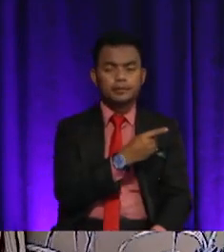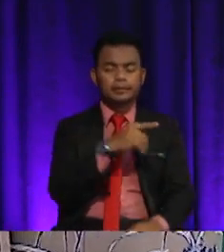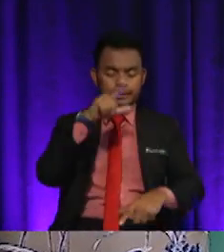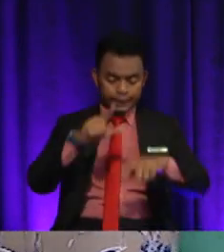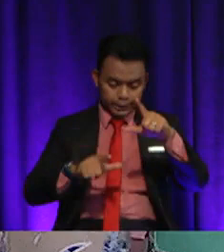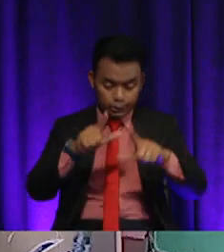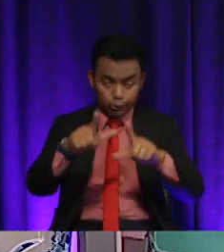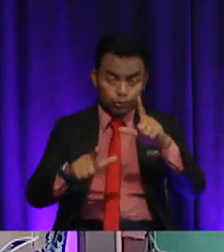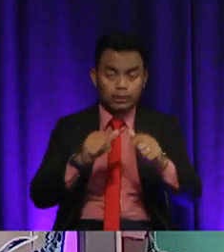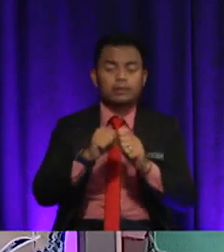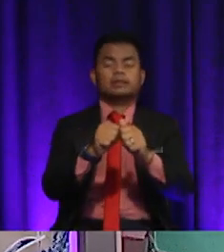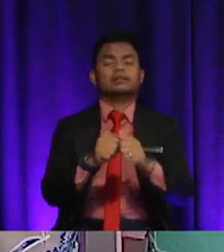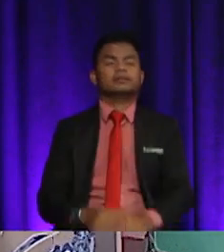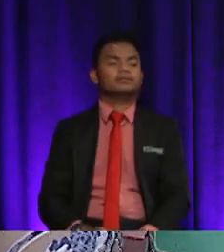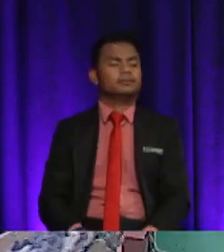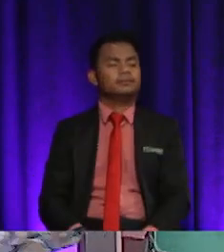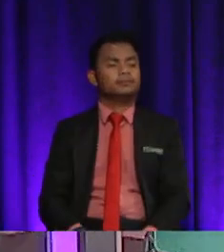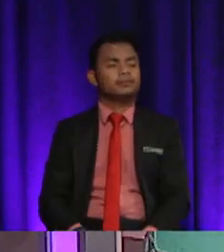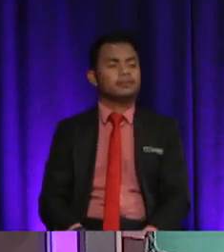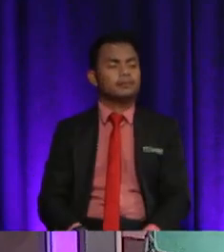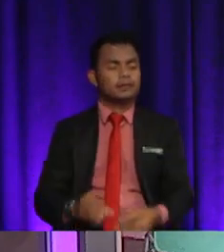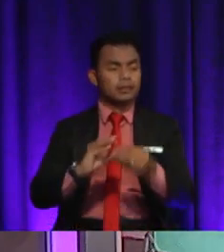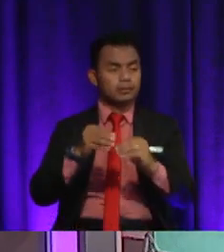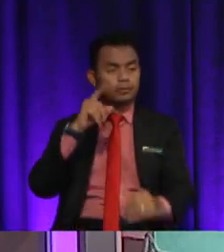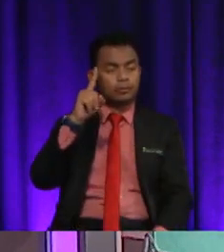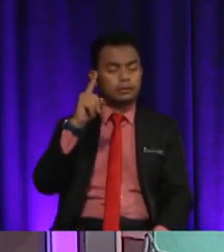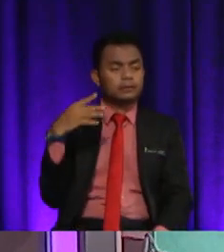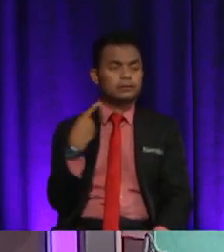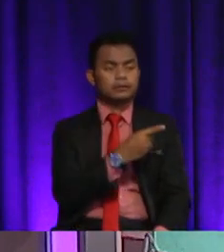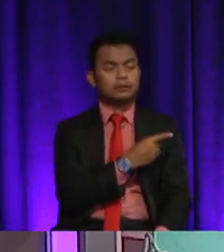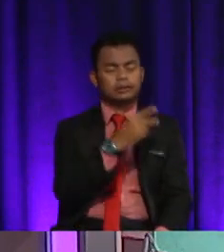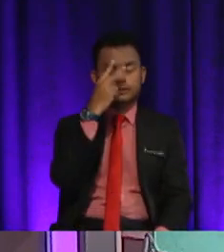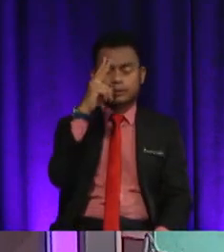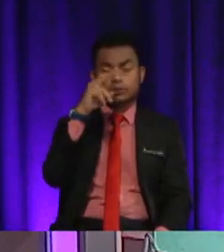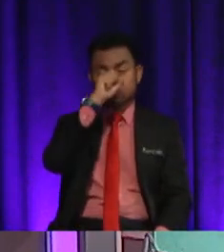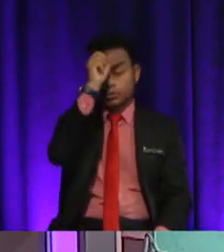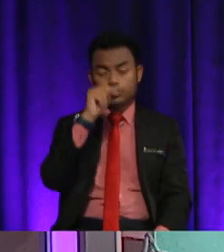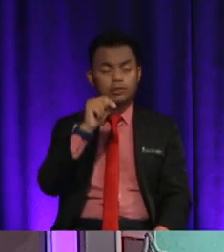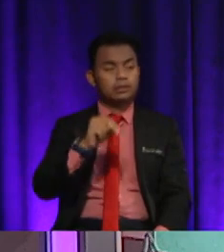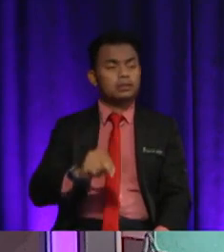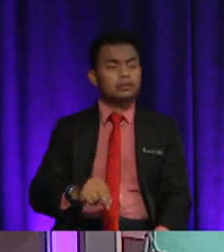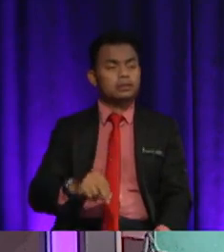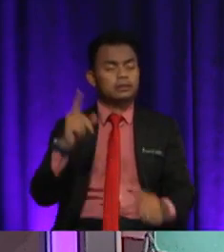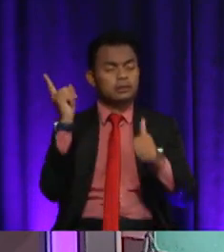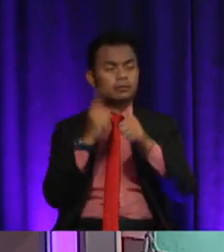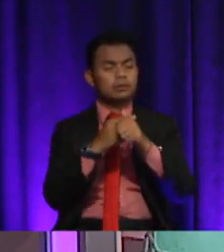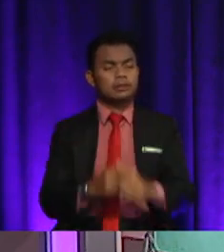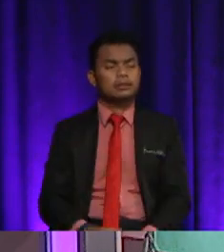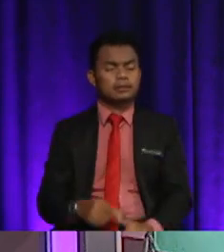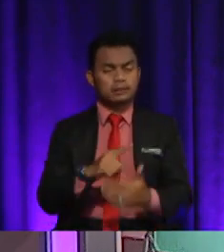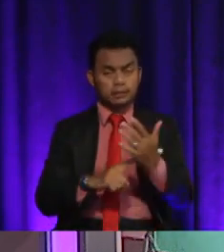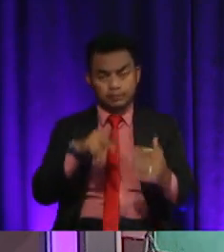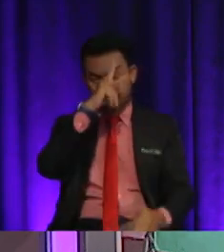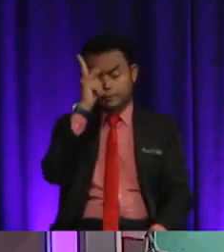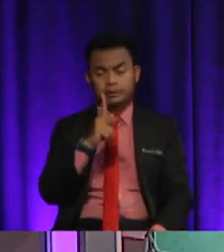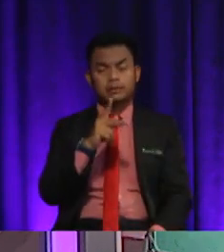we need to look at the question. So first, we need to look at this question over here. What does it at the